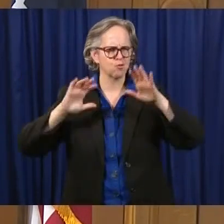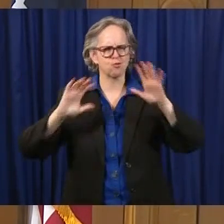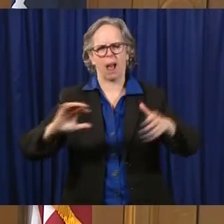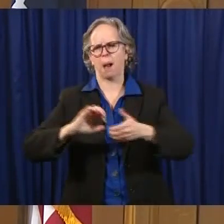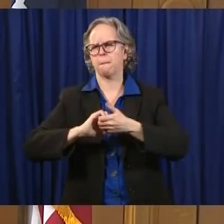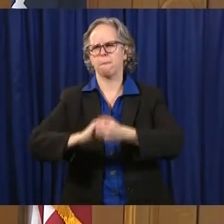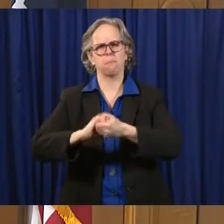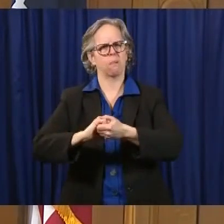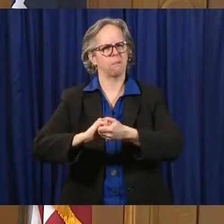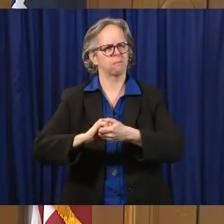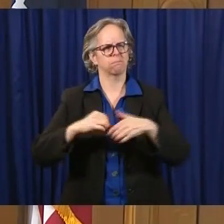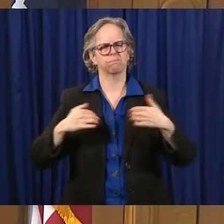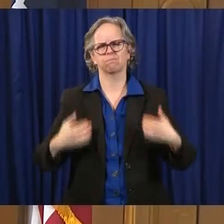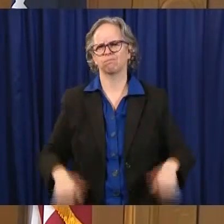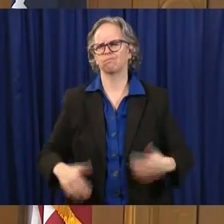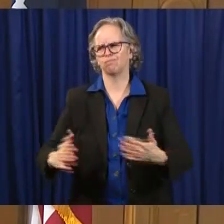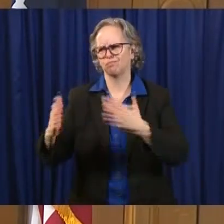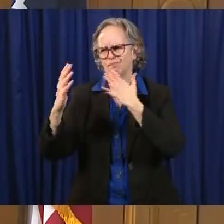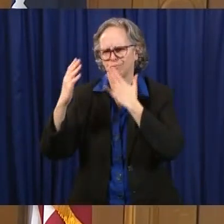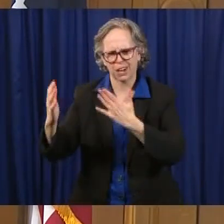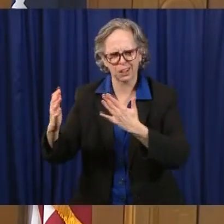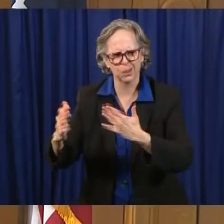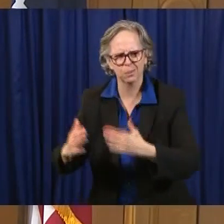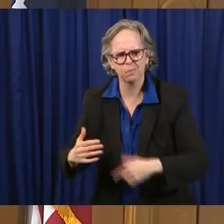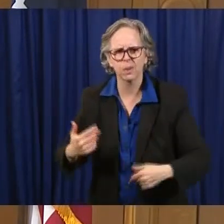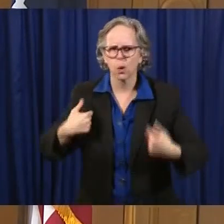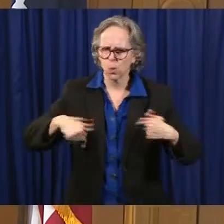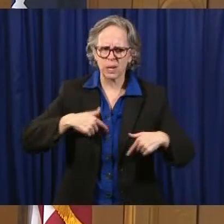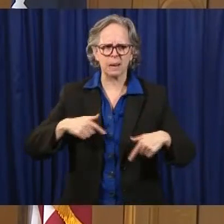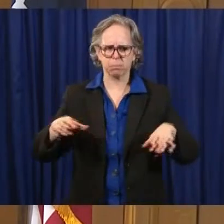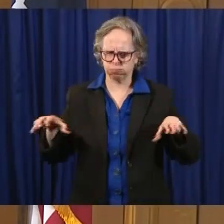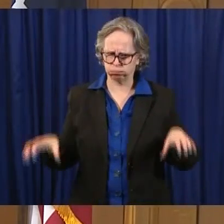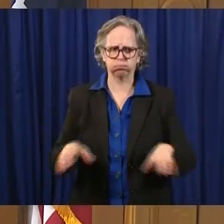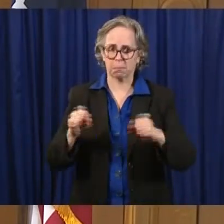so far so good in the sense that we've been able to slow